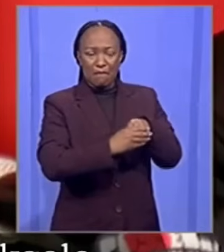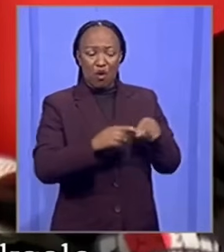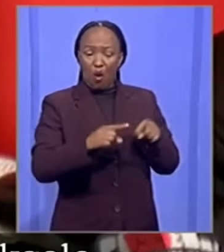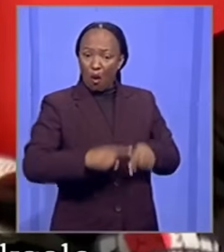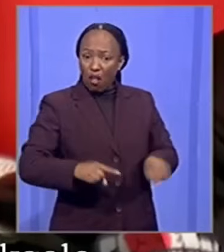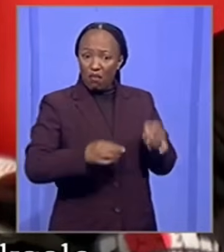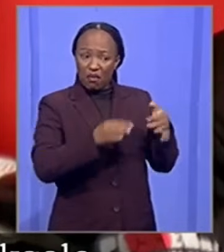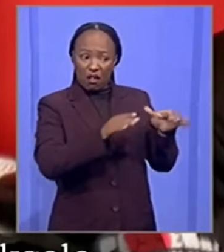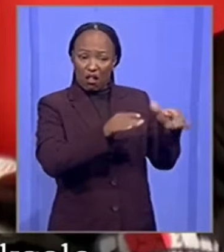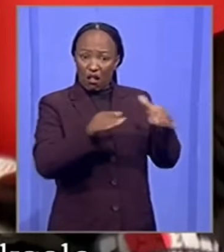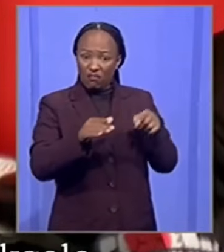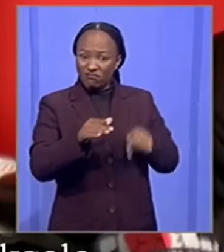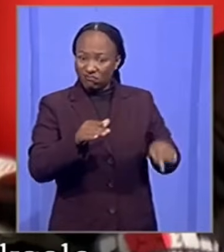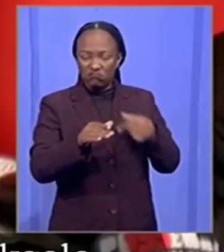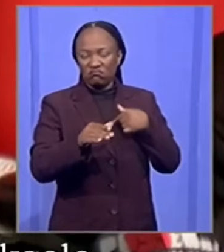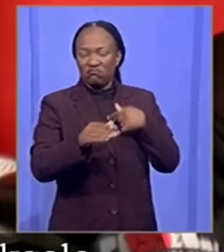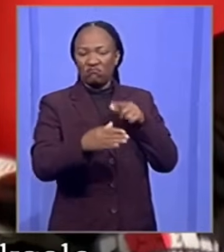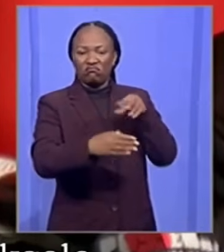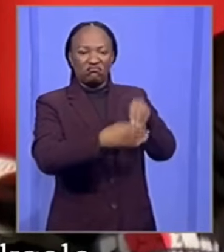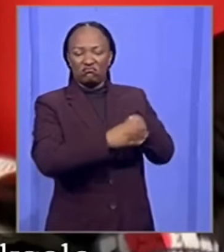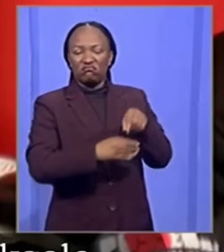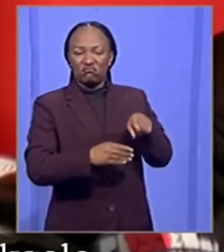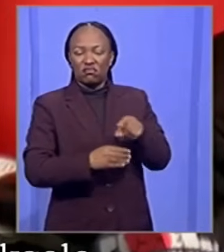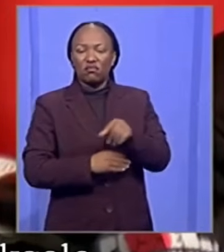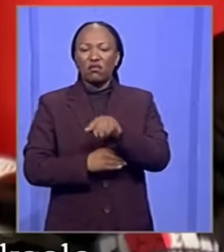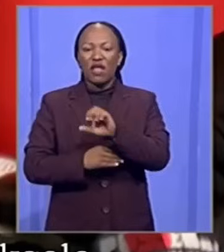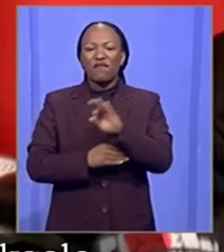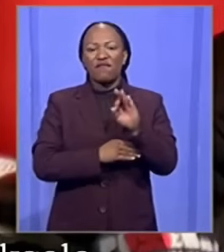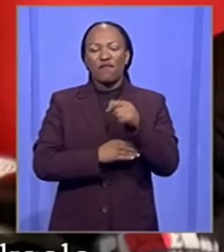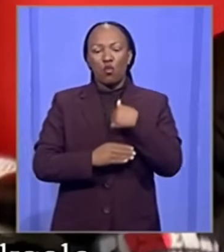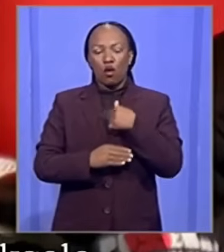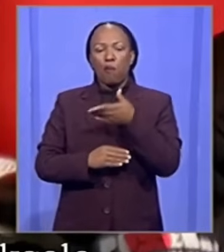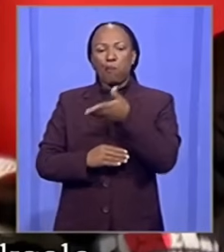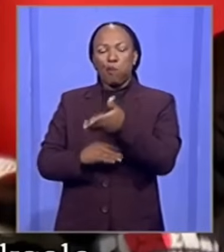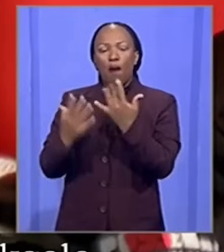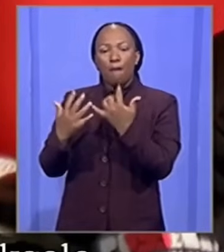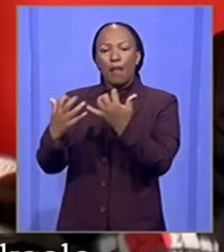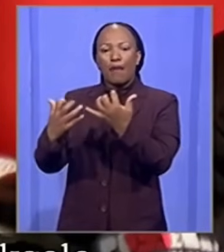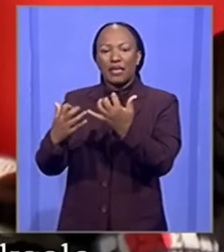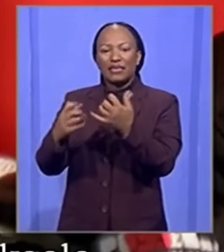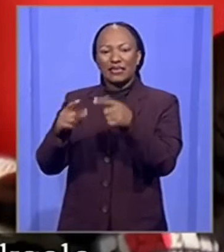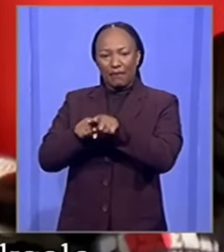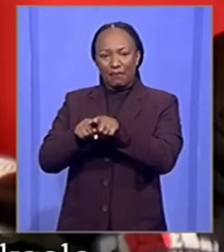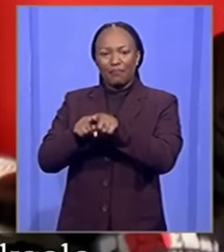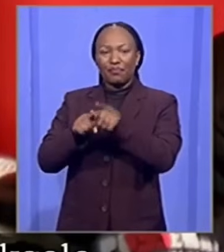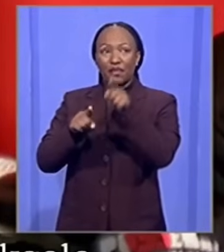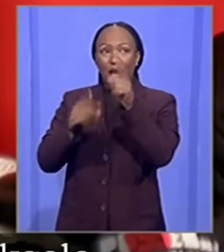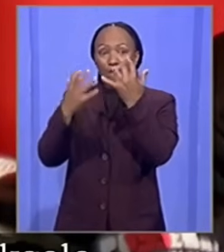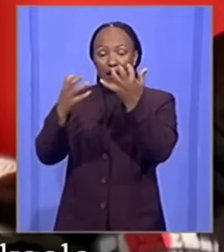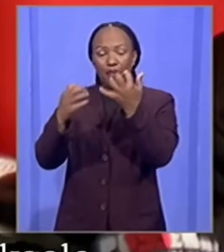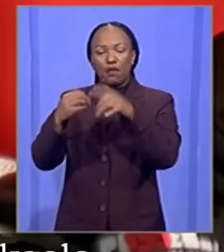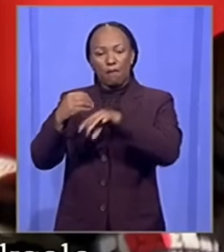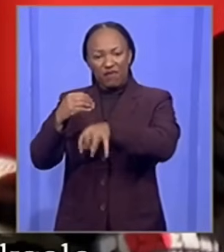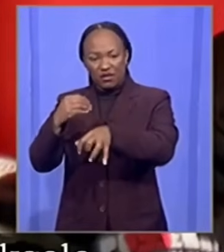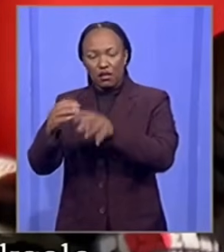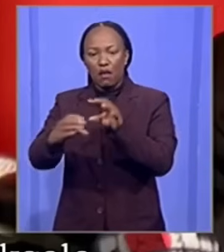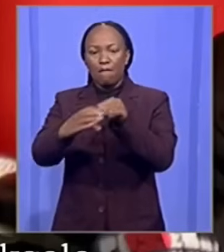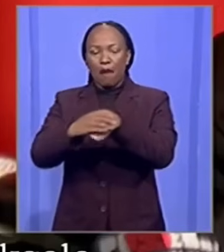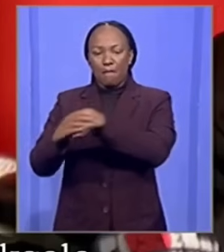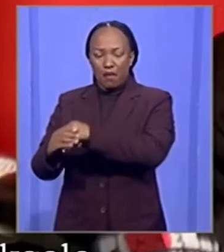political parties. The EFF will, however, participate in parliament and provincial legislatures and will contest for position